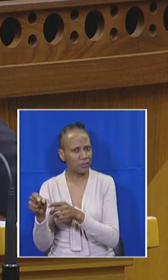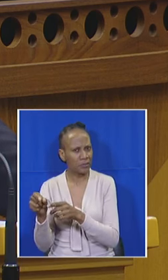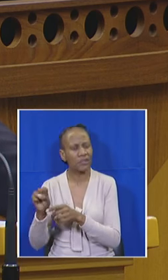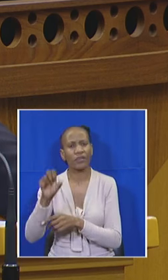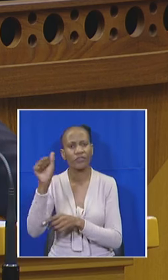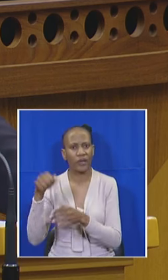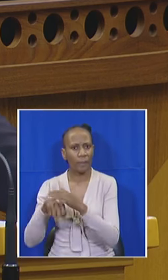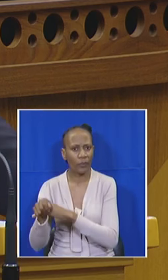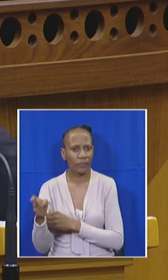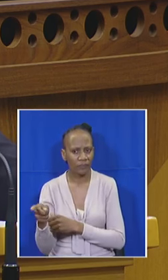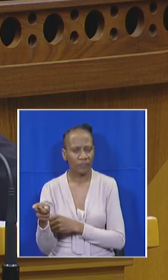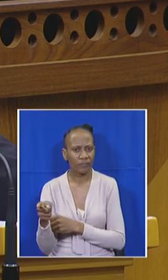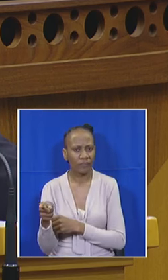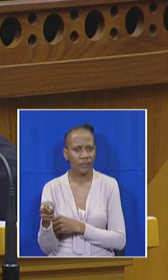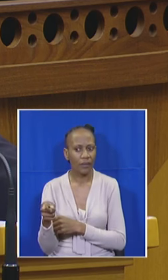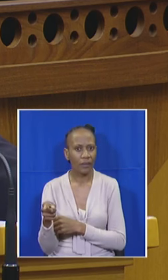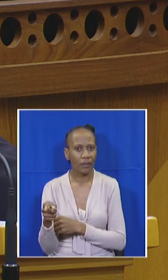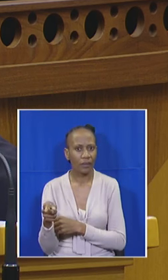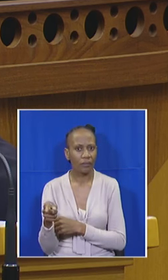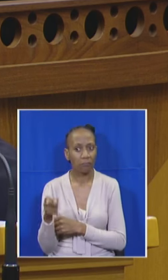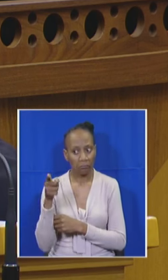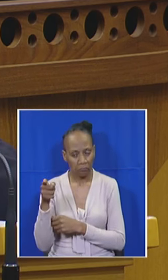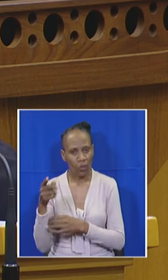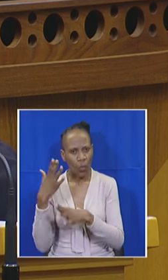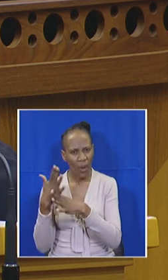record in the promotion of justice,